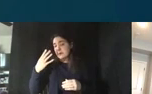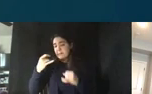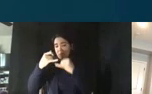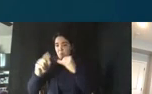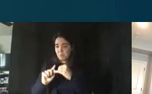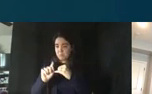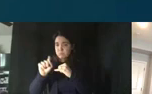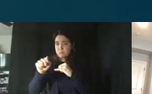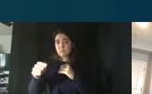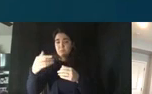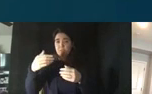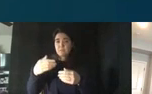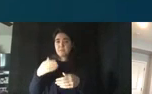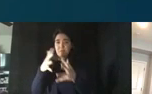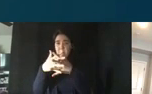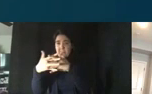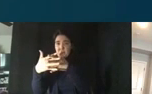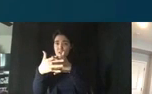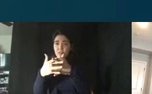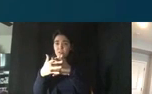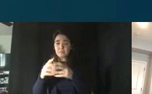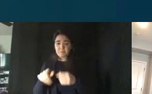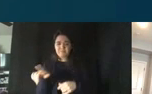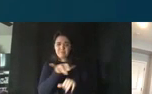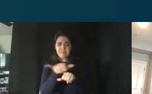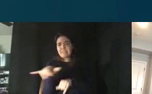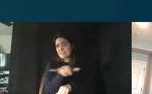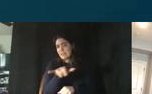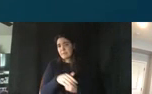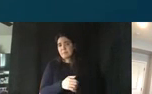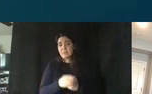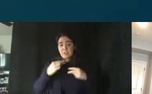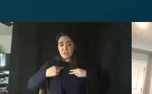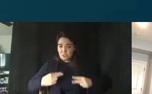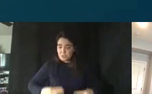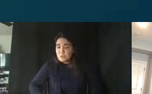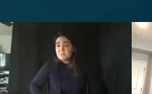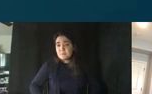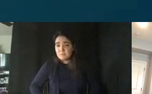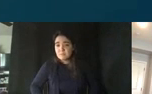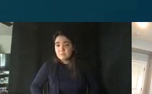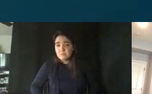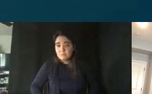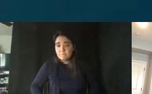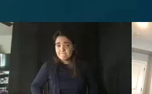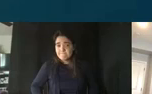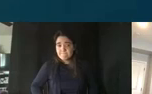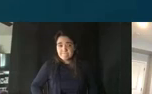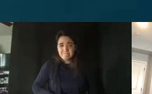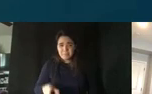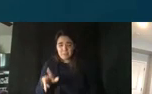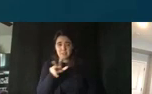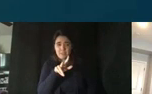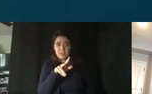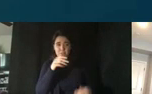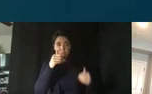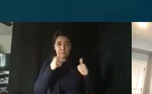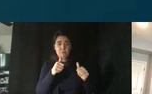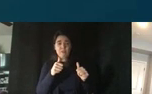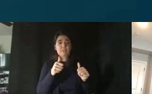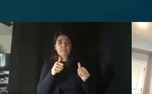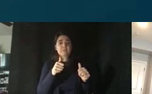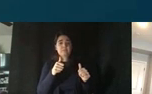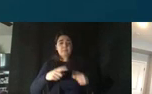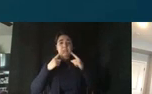into America. These are human beings who are looking for survival. They're looking to make their